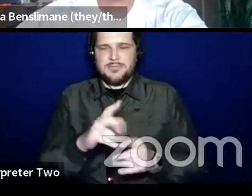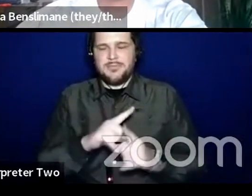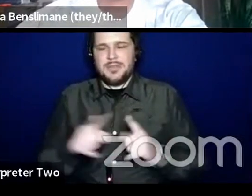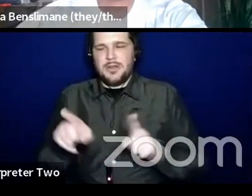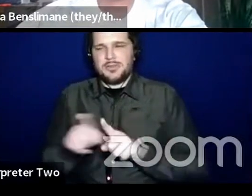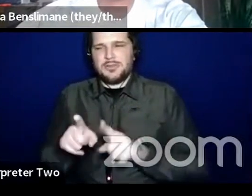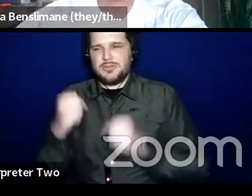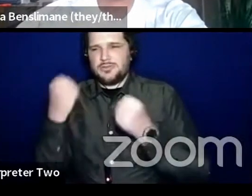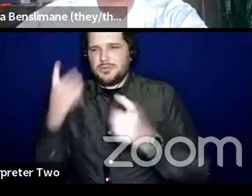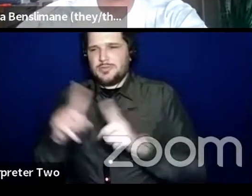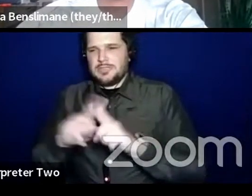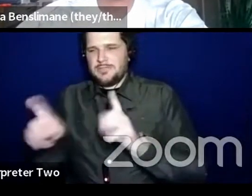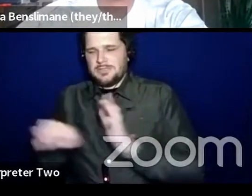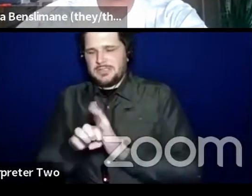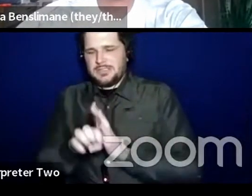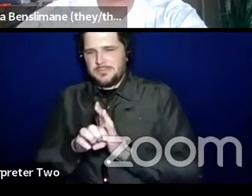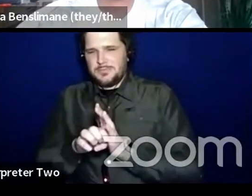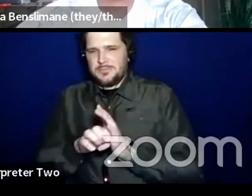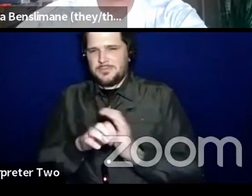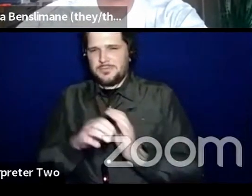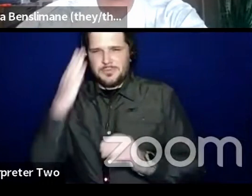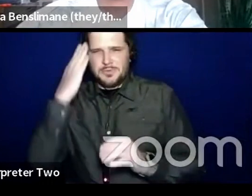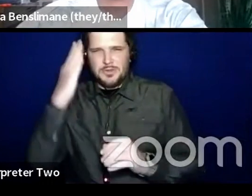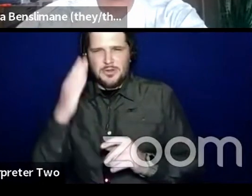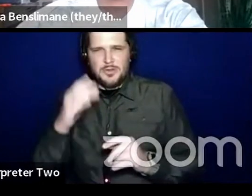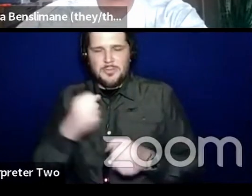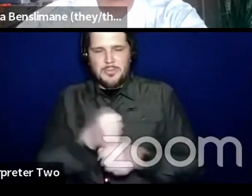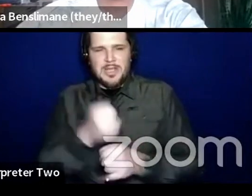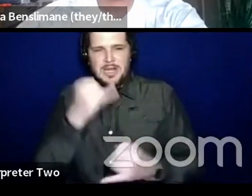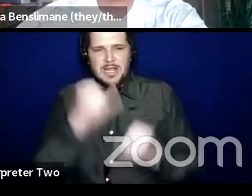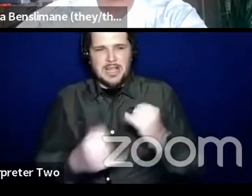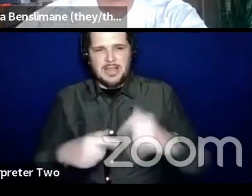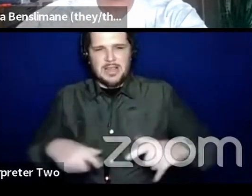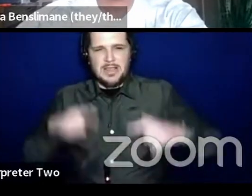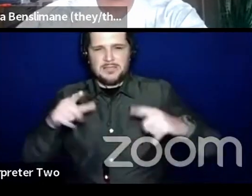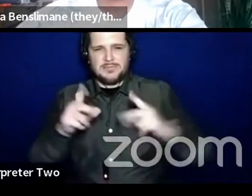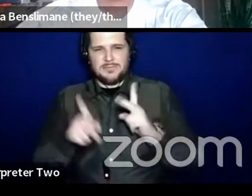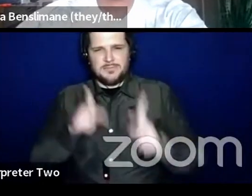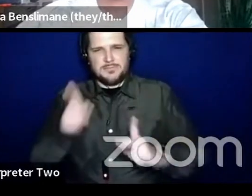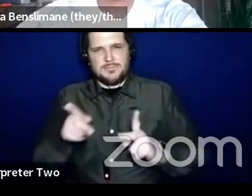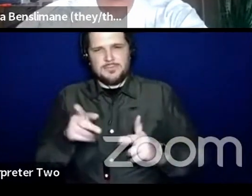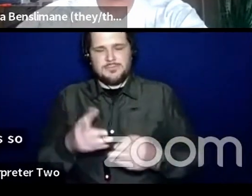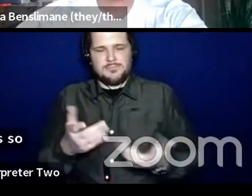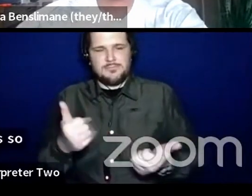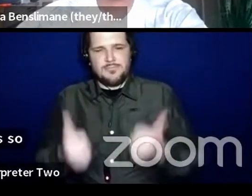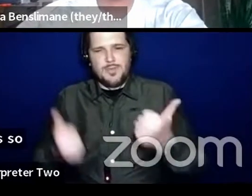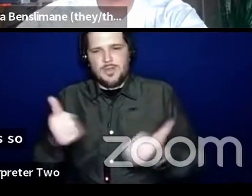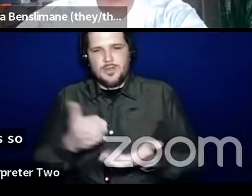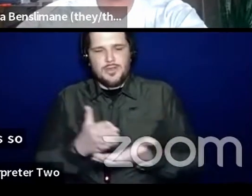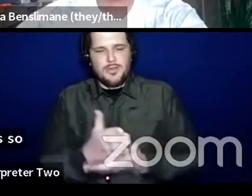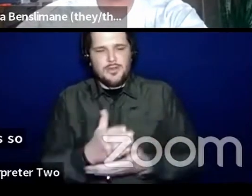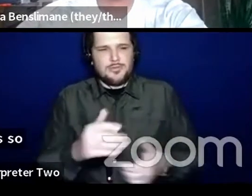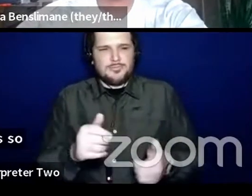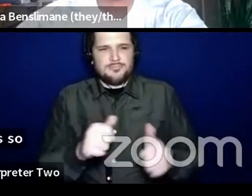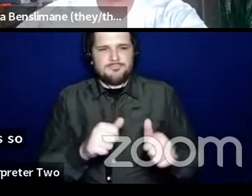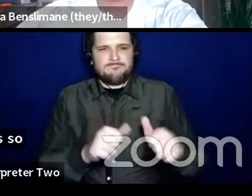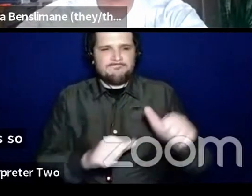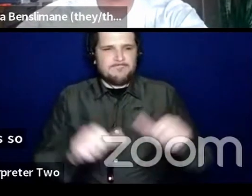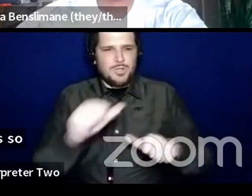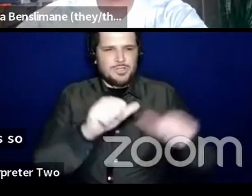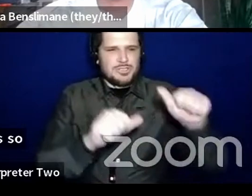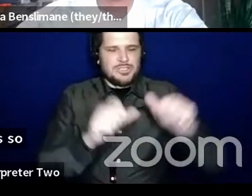different examples we know are made to end the lives of people. So whether that's through the architecture of